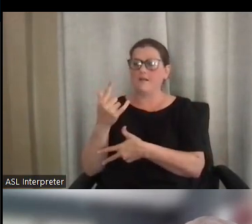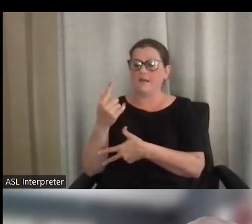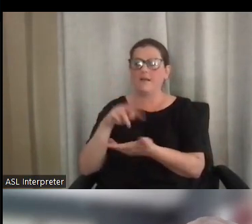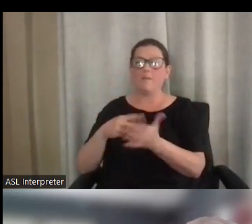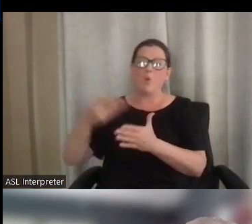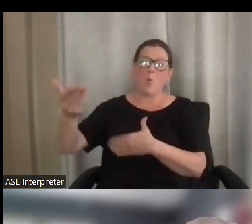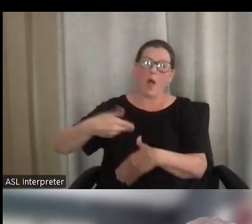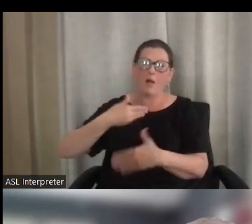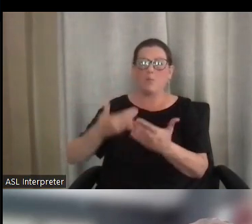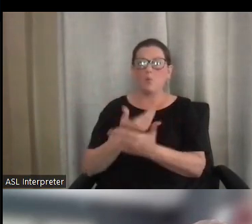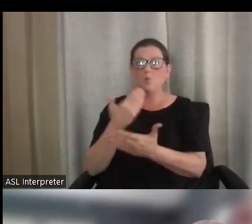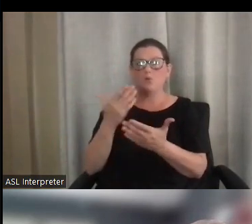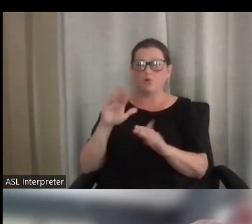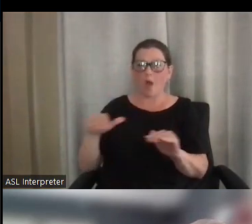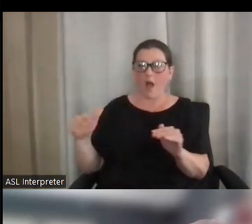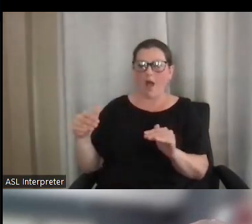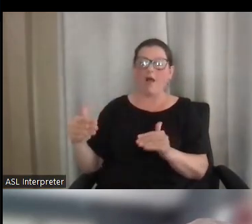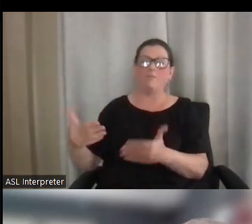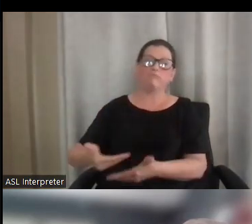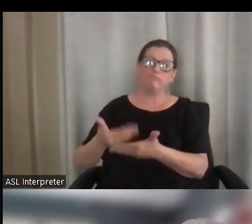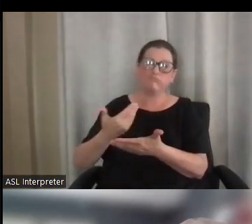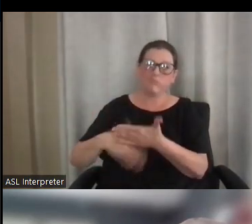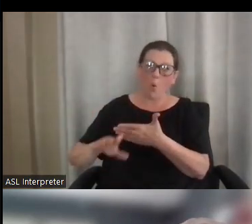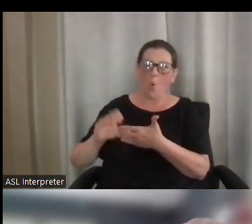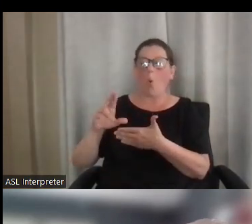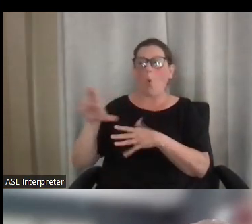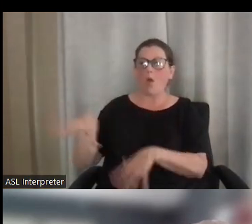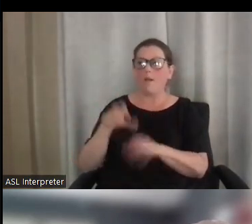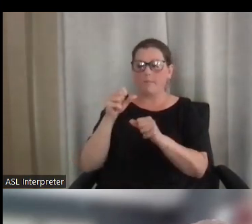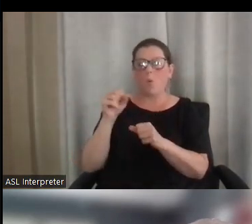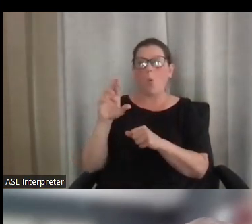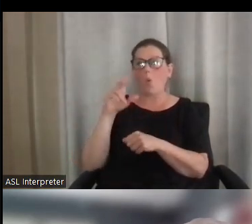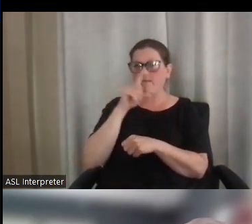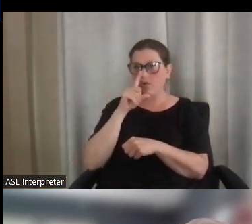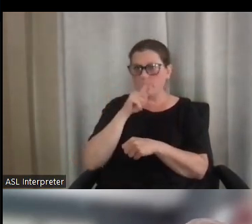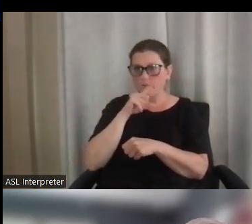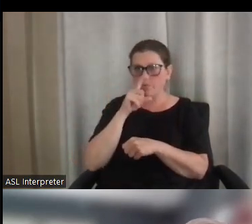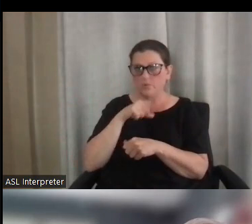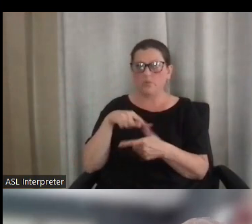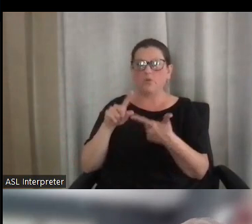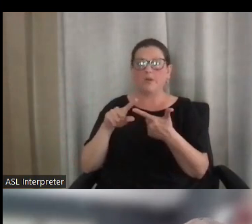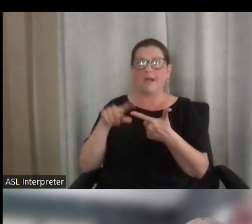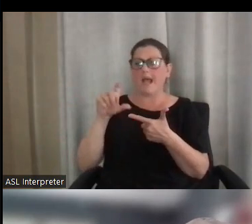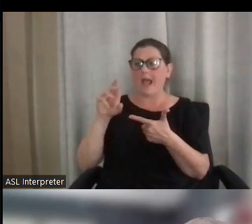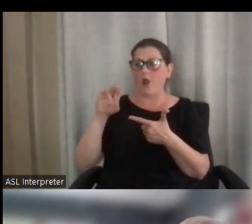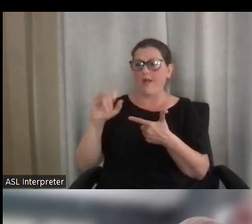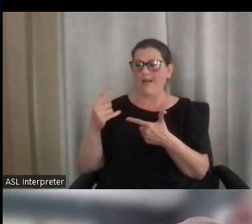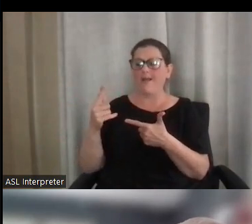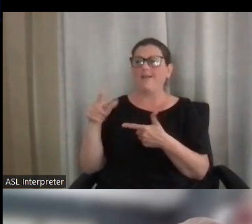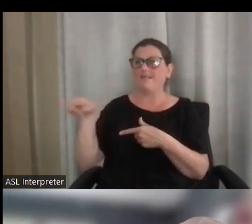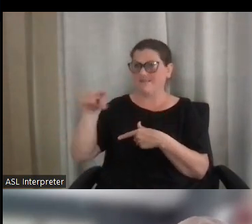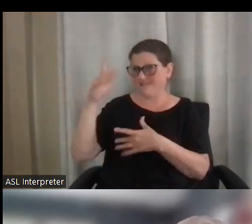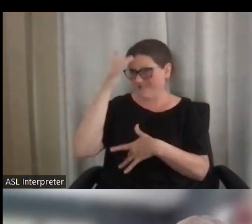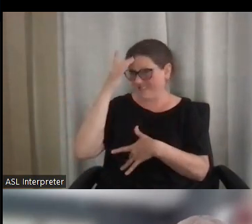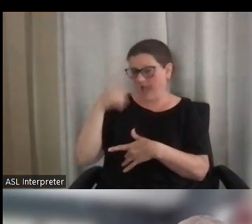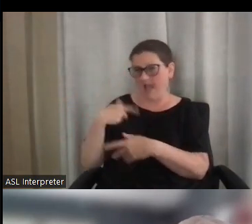new child into the family, including adoptive or foster children. Caring leave, which is to care for family members' medical condition,